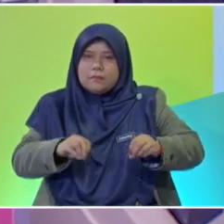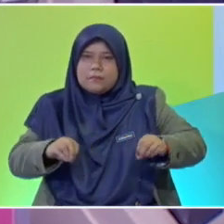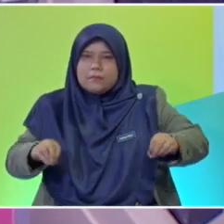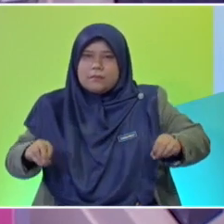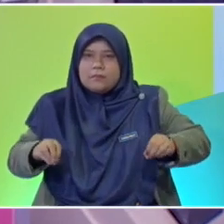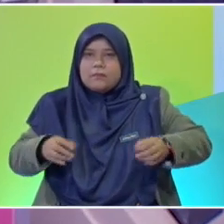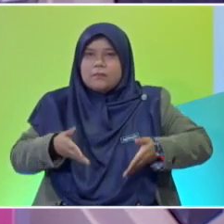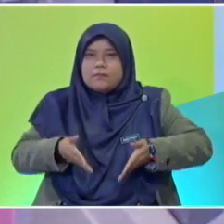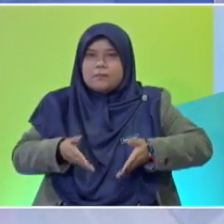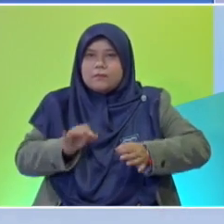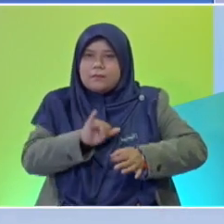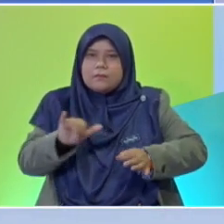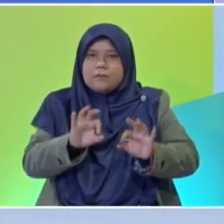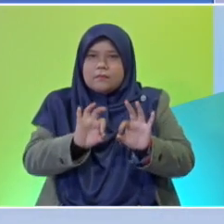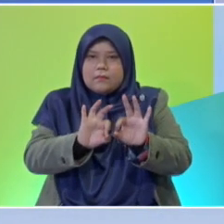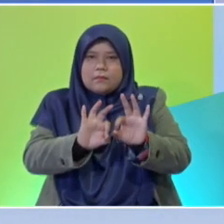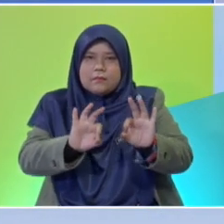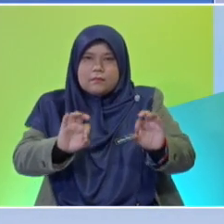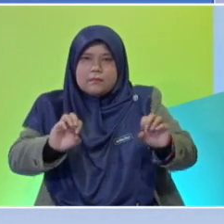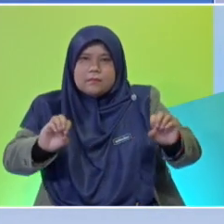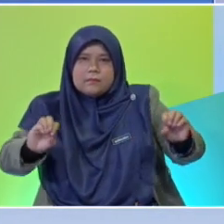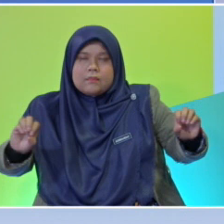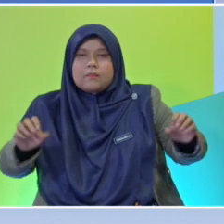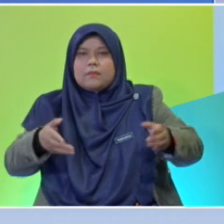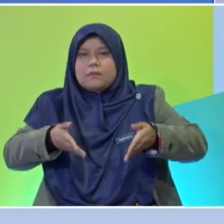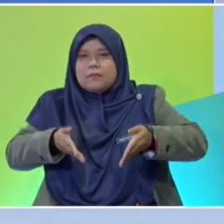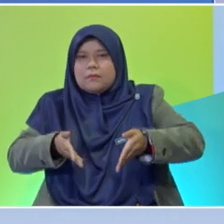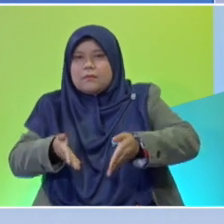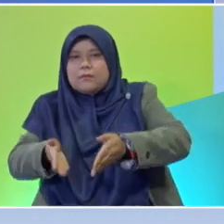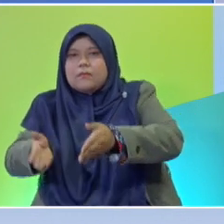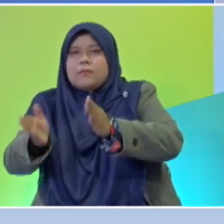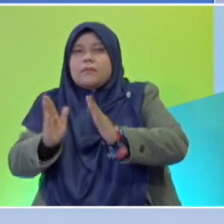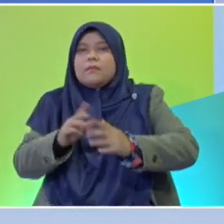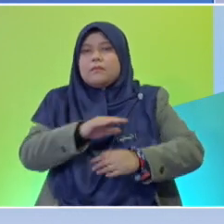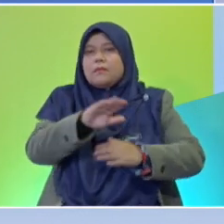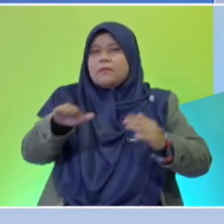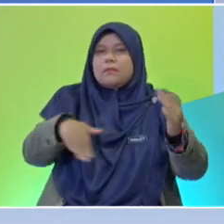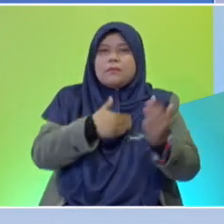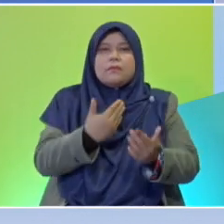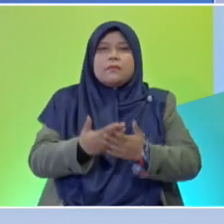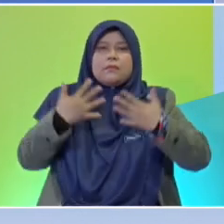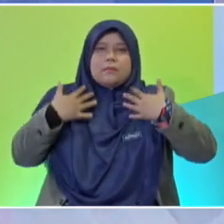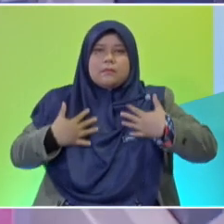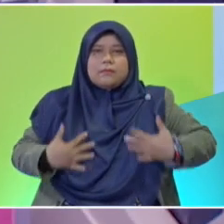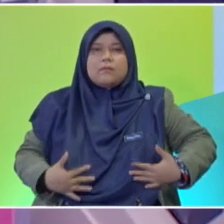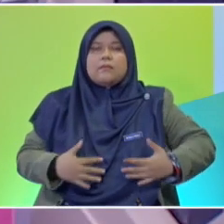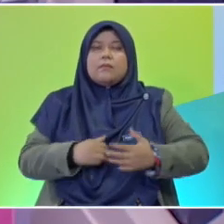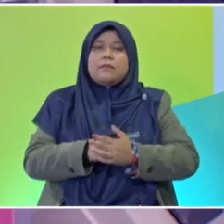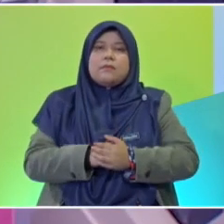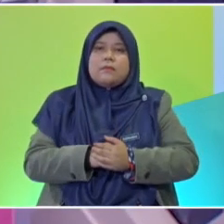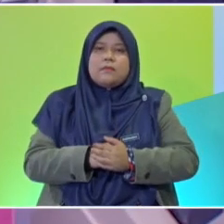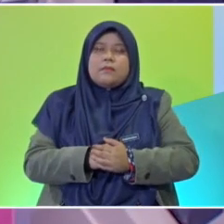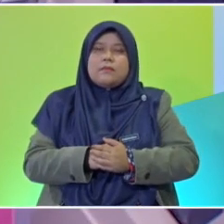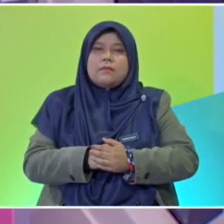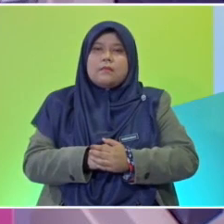it's like a tube that allows blood to flow to the whole body. So we need